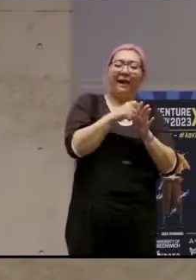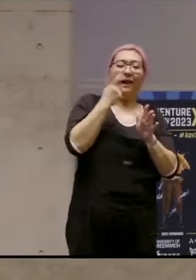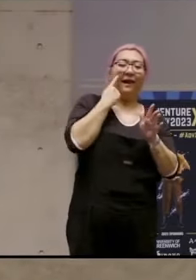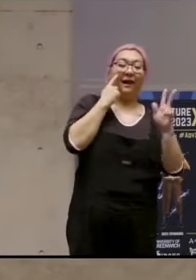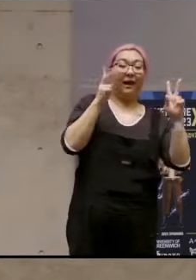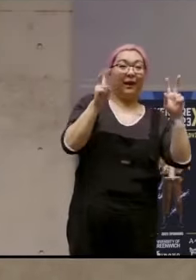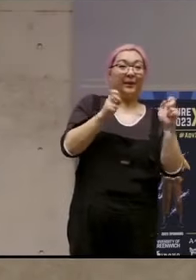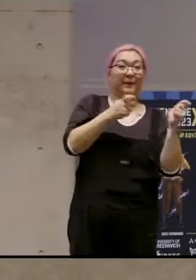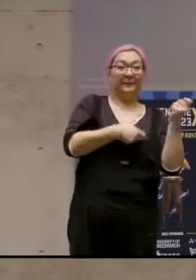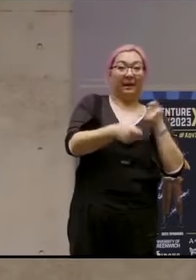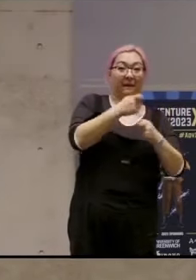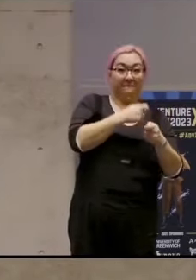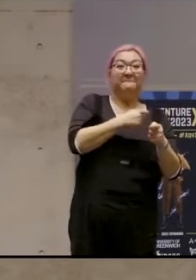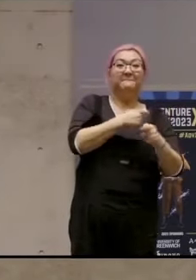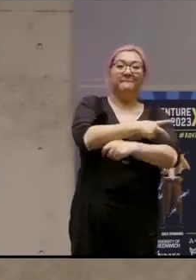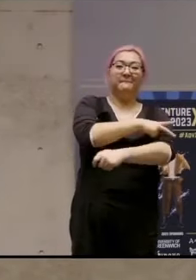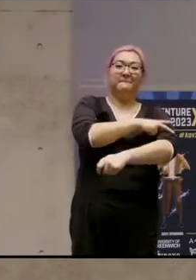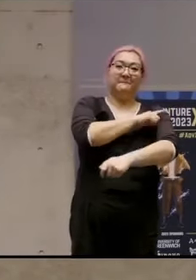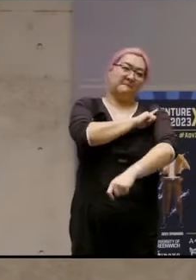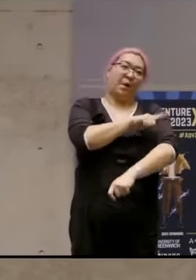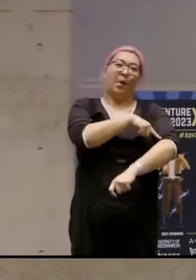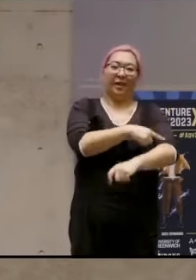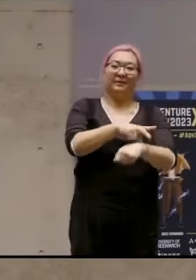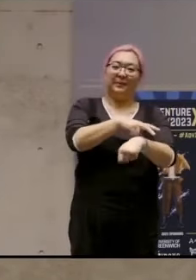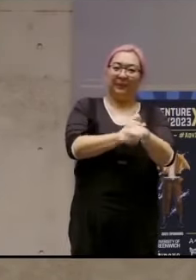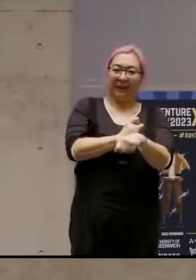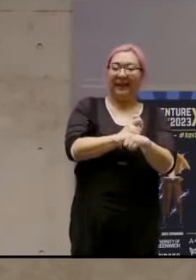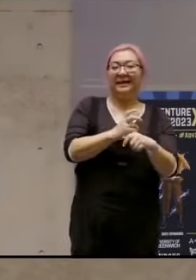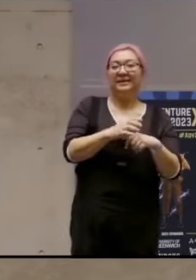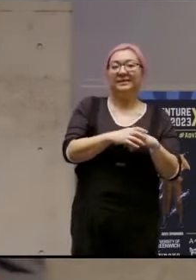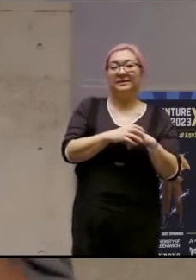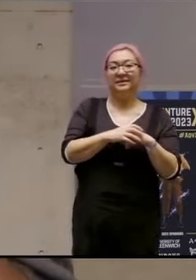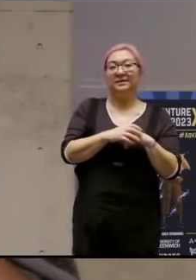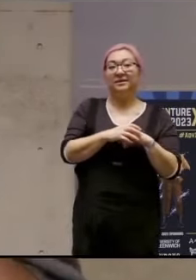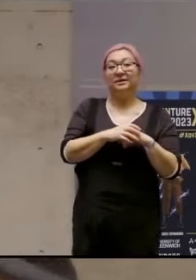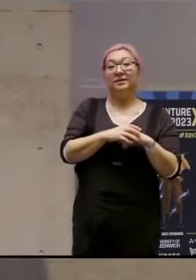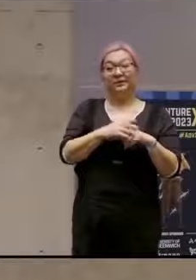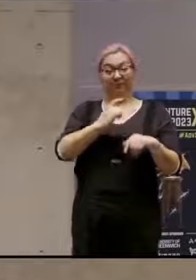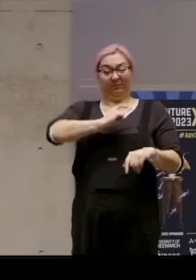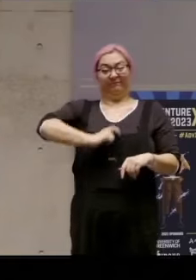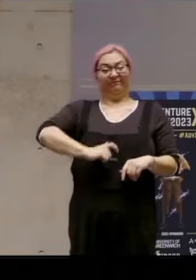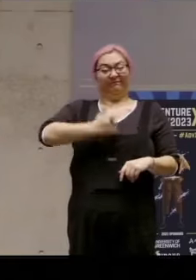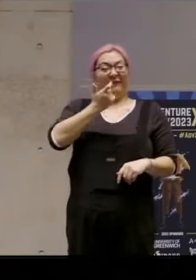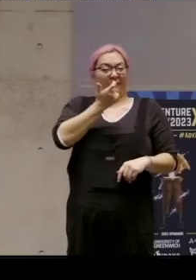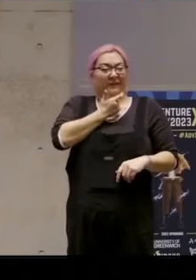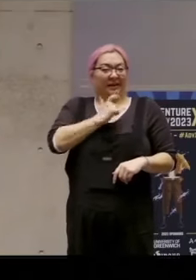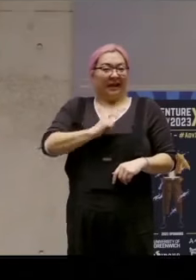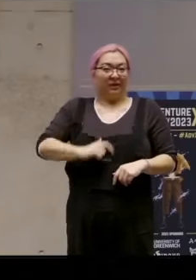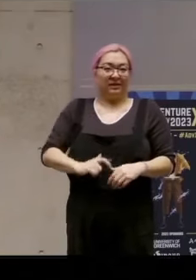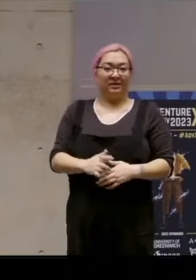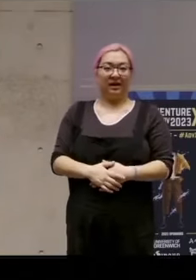Czech comedian Ludek Zobota to the mix, and the rest is history.